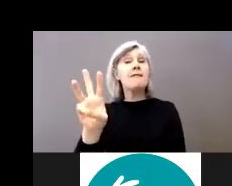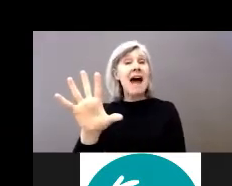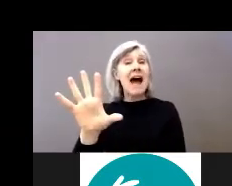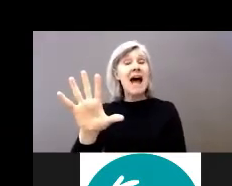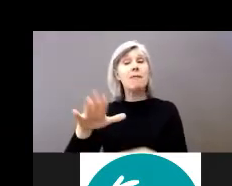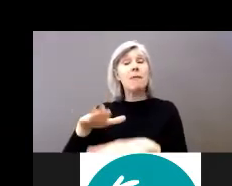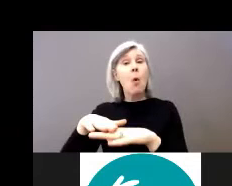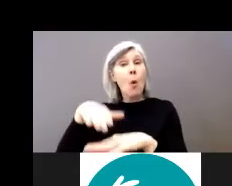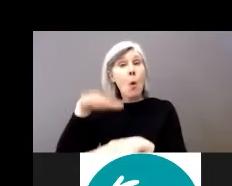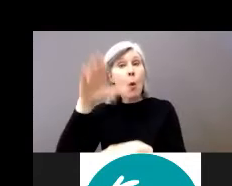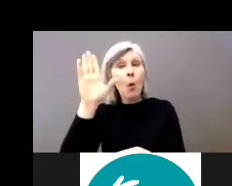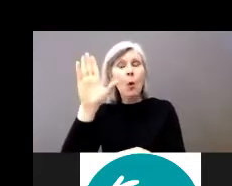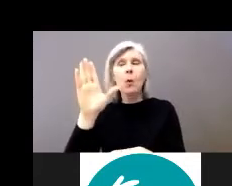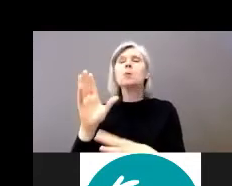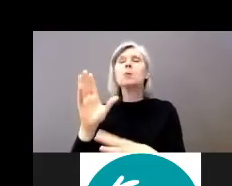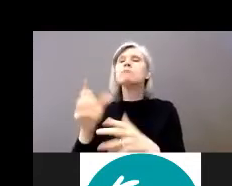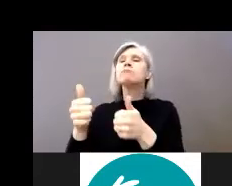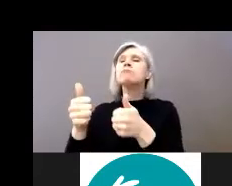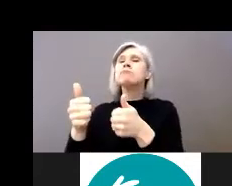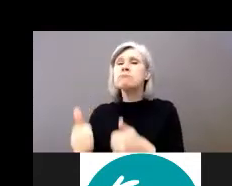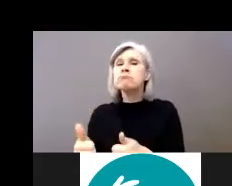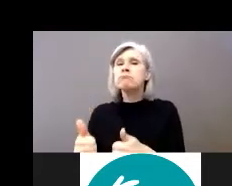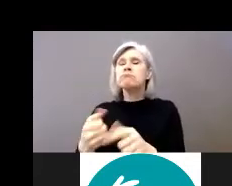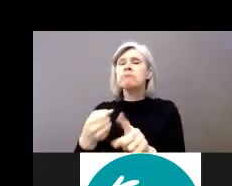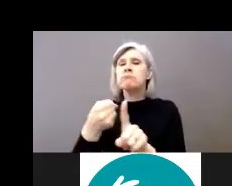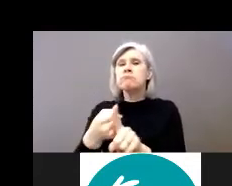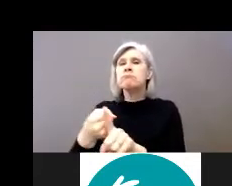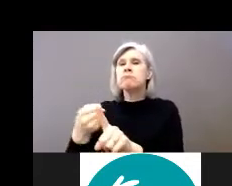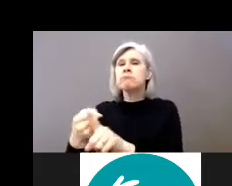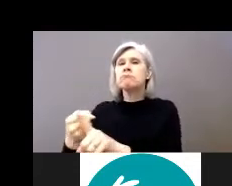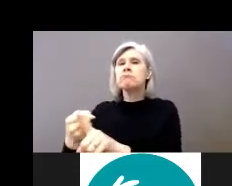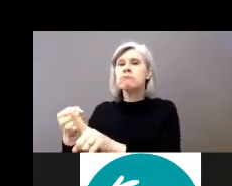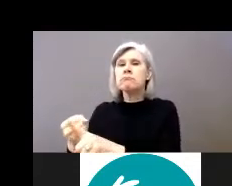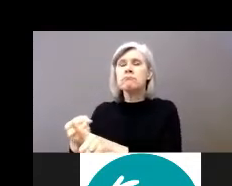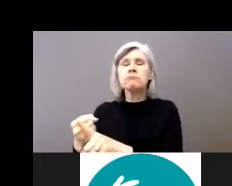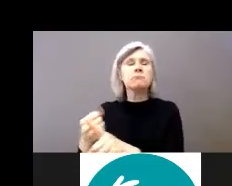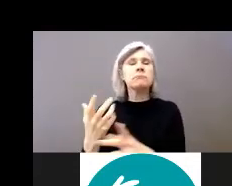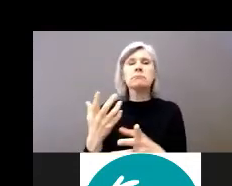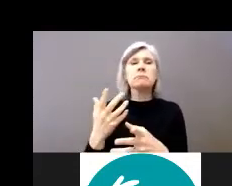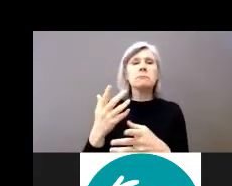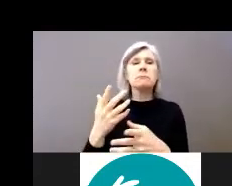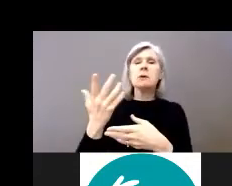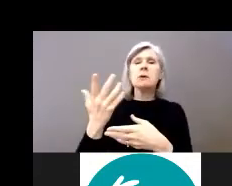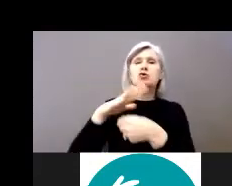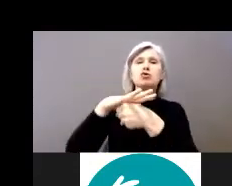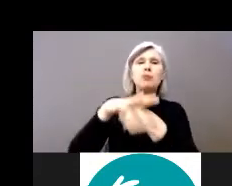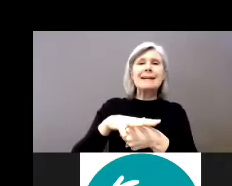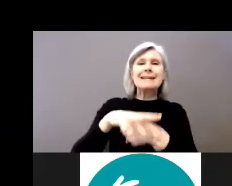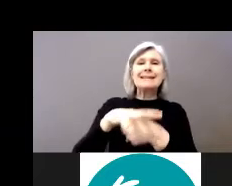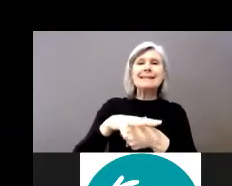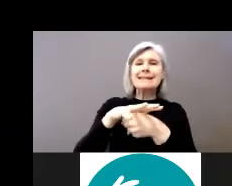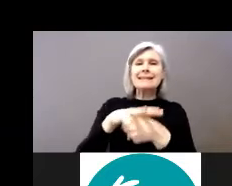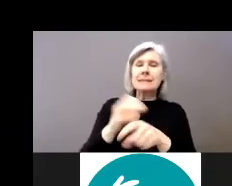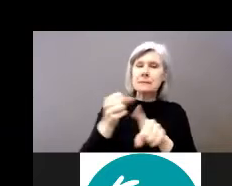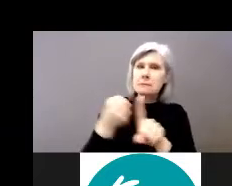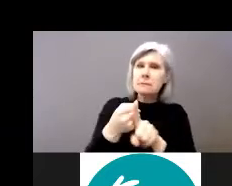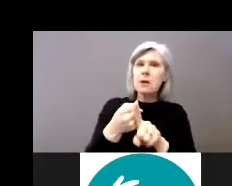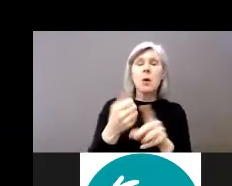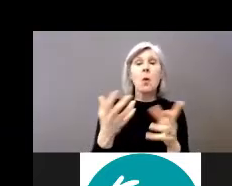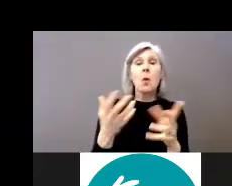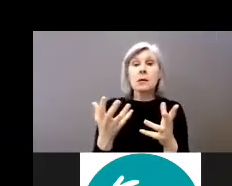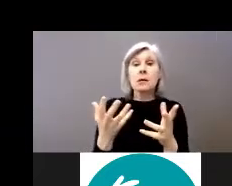certain stresses that start to affect us differently. So the most important one here is physical illness.